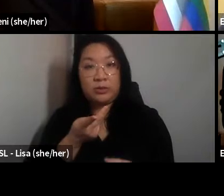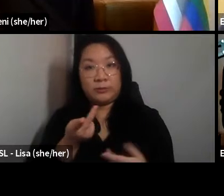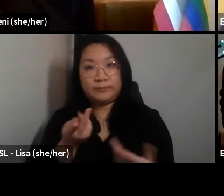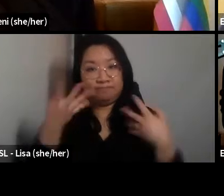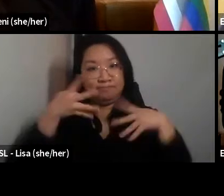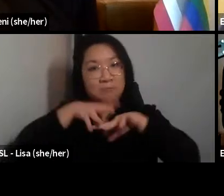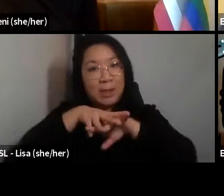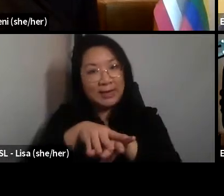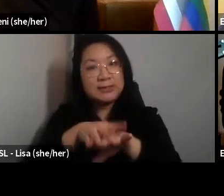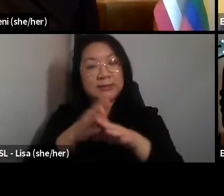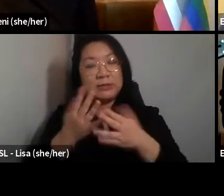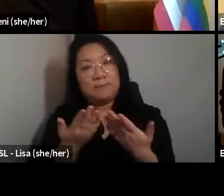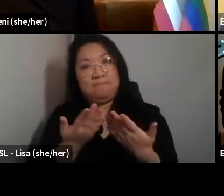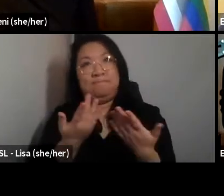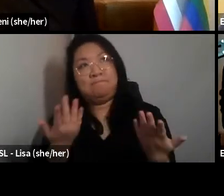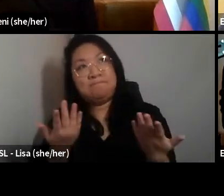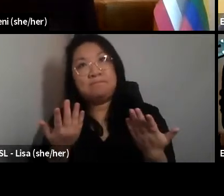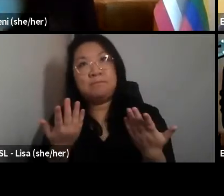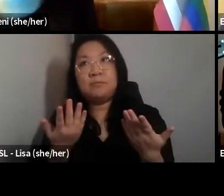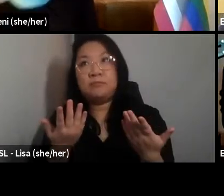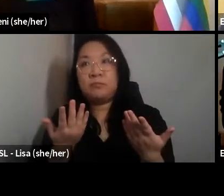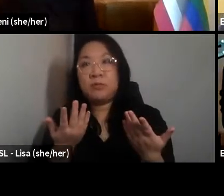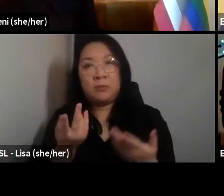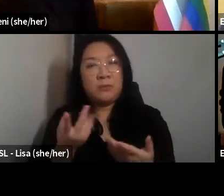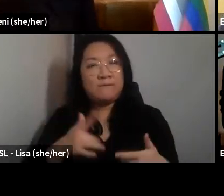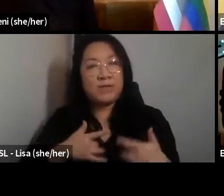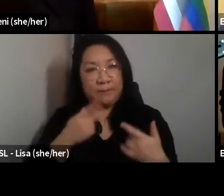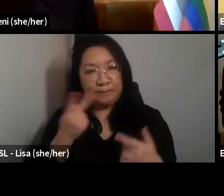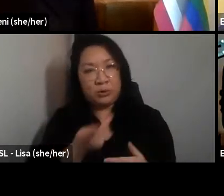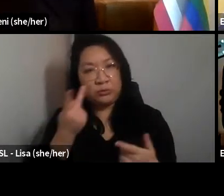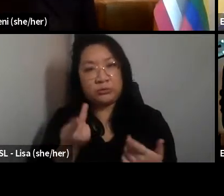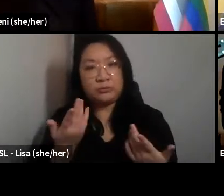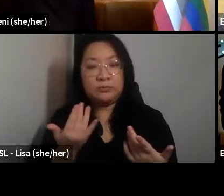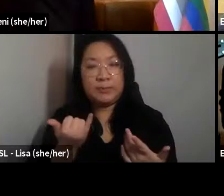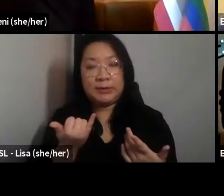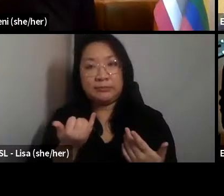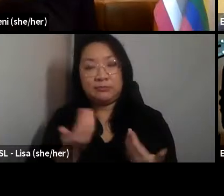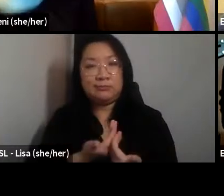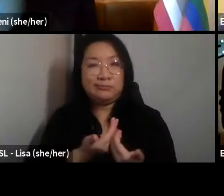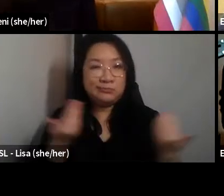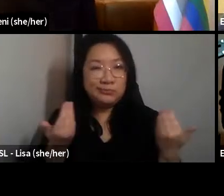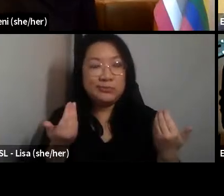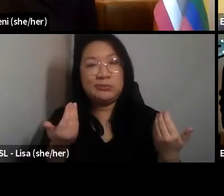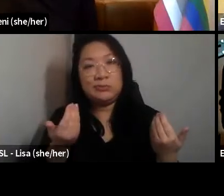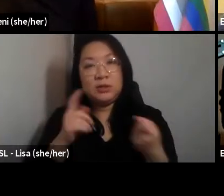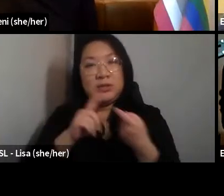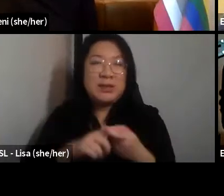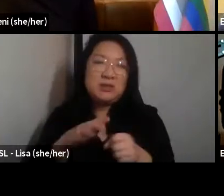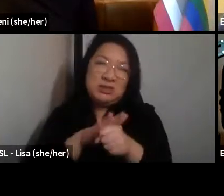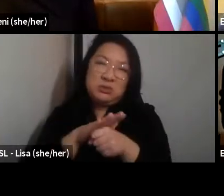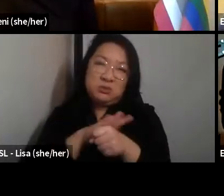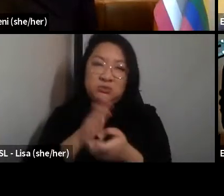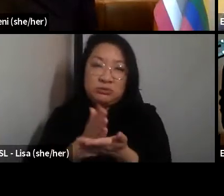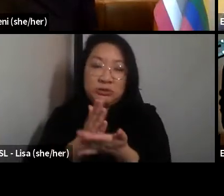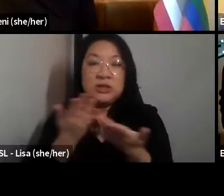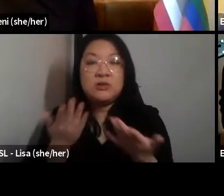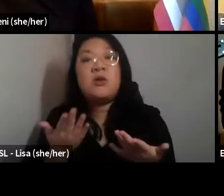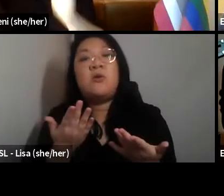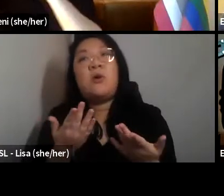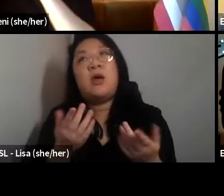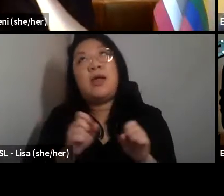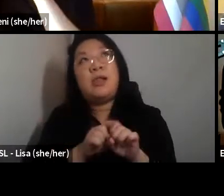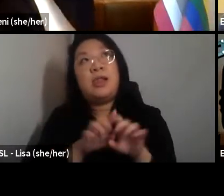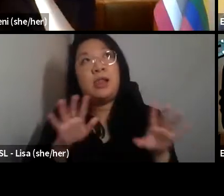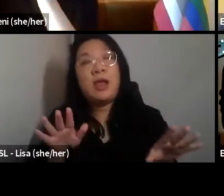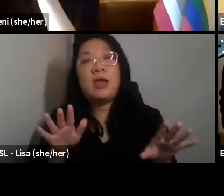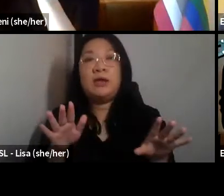together. I've always felt both of them, or not felt either of them, depending on how you see it. So it was something that, like, I